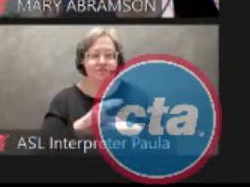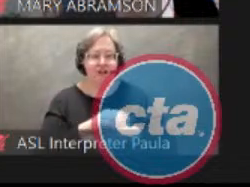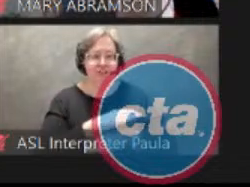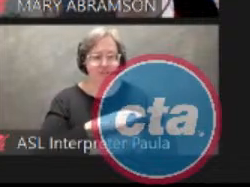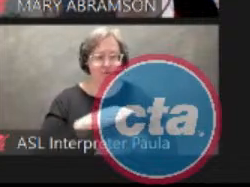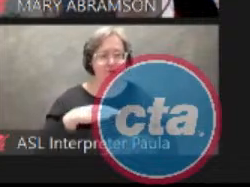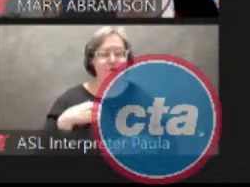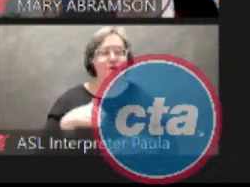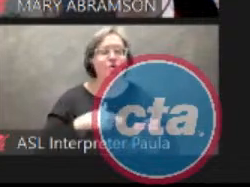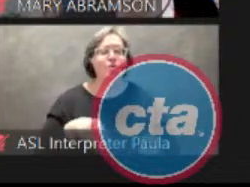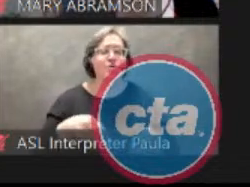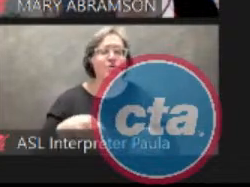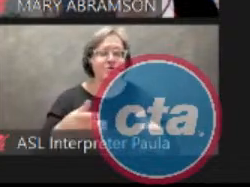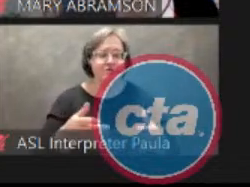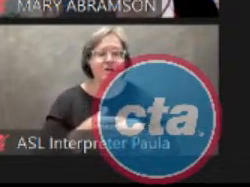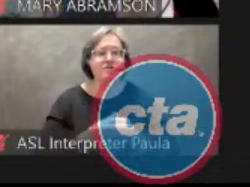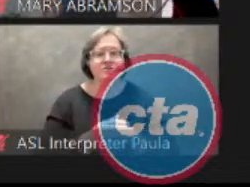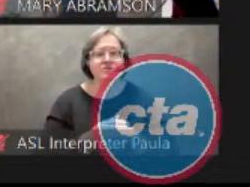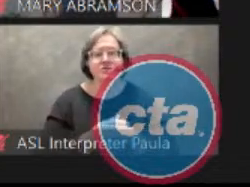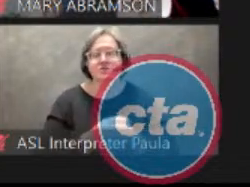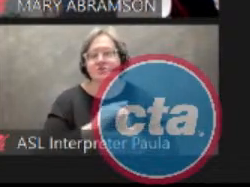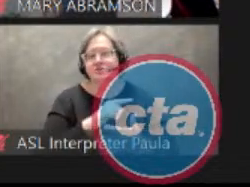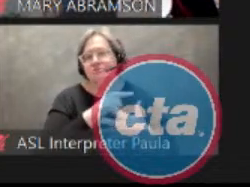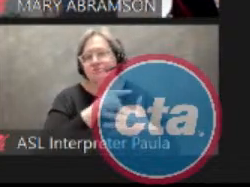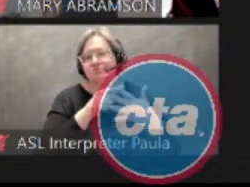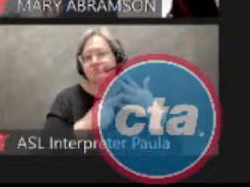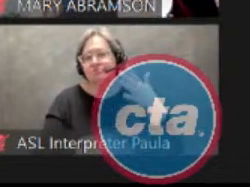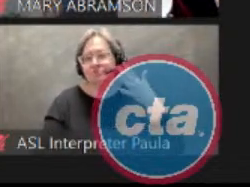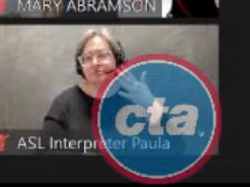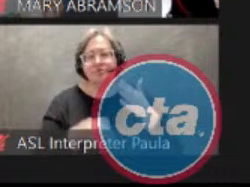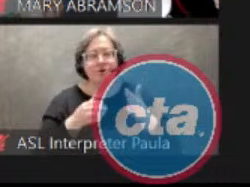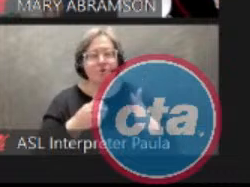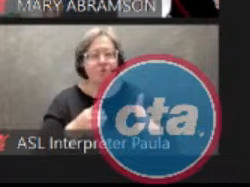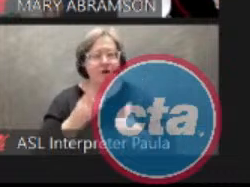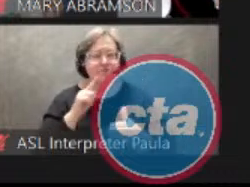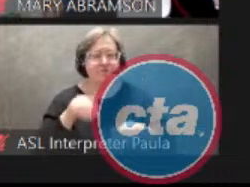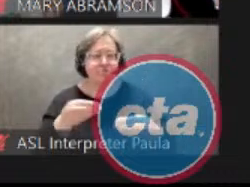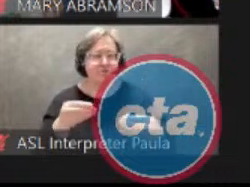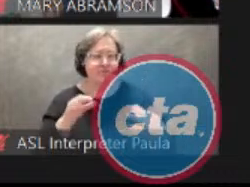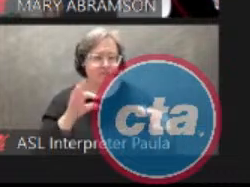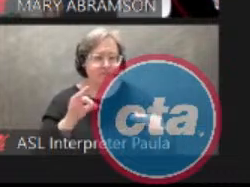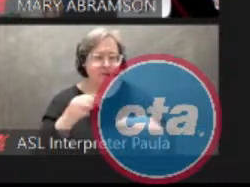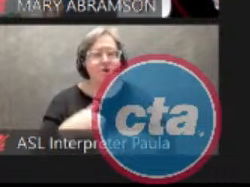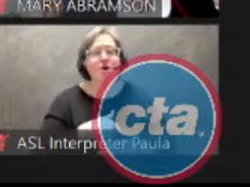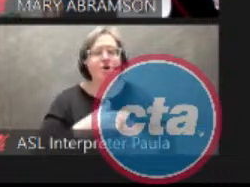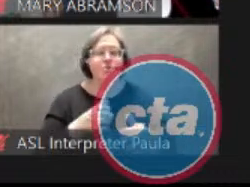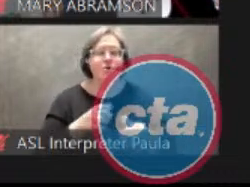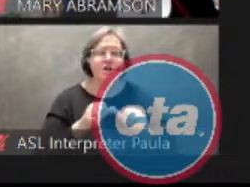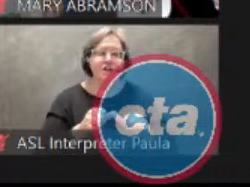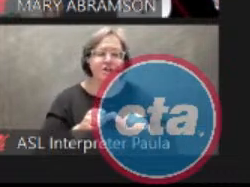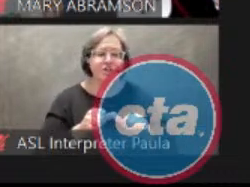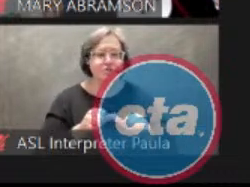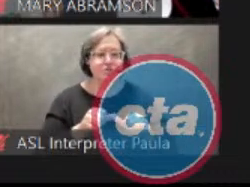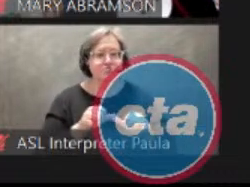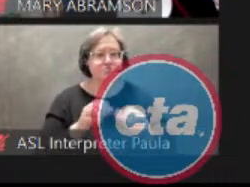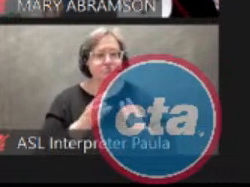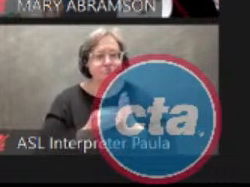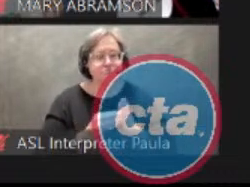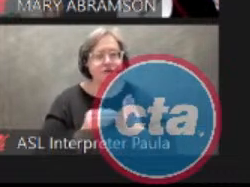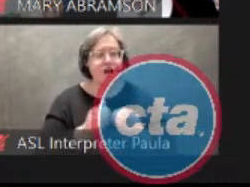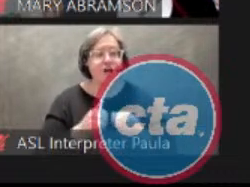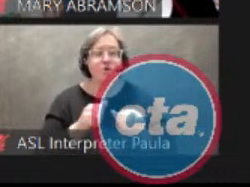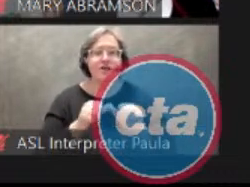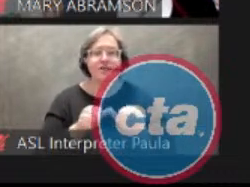did provide a host of different channels for feedback, and something that we want to continue to replicate of how do we continue to get